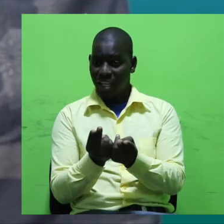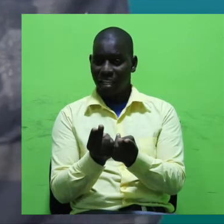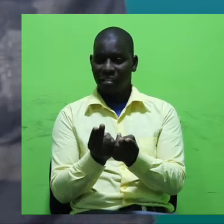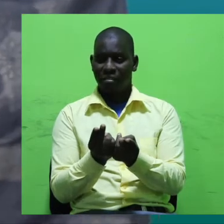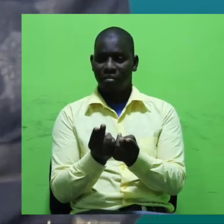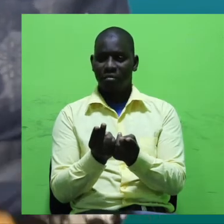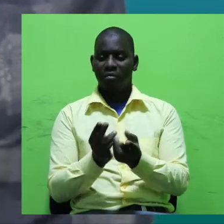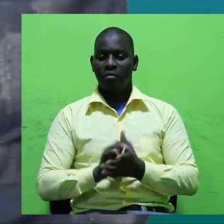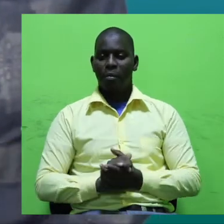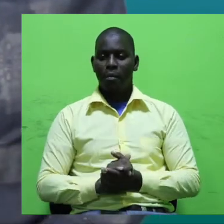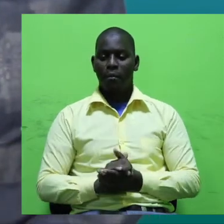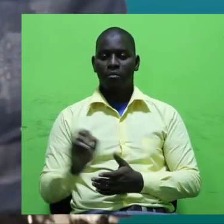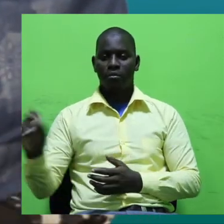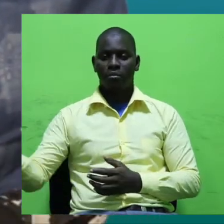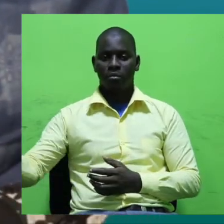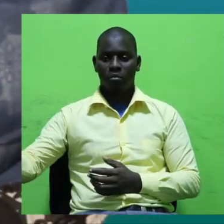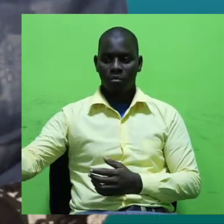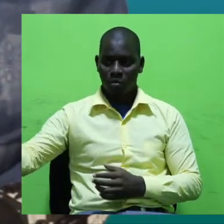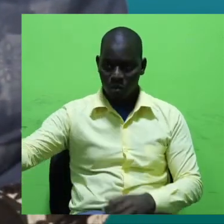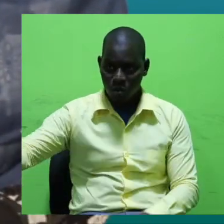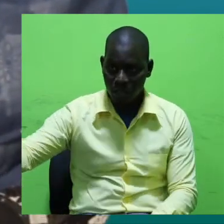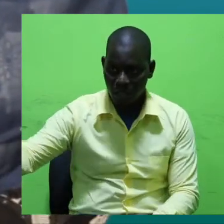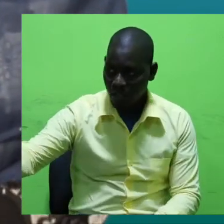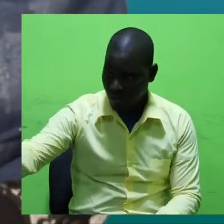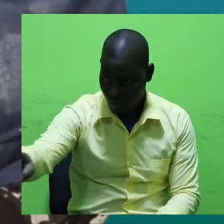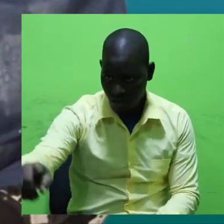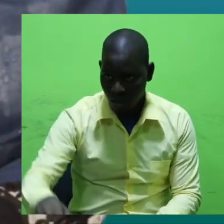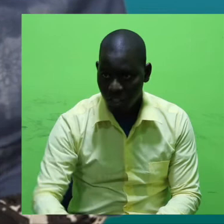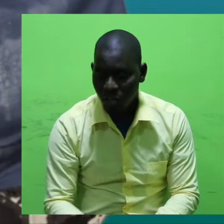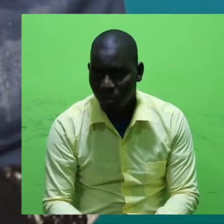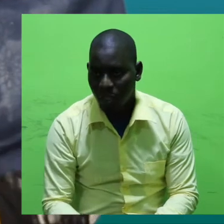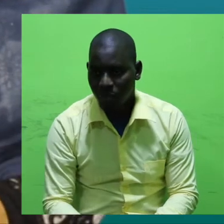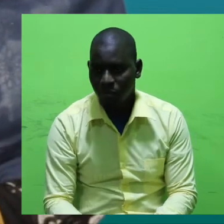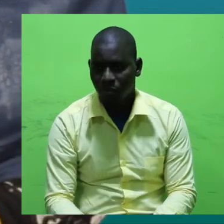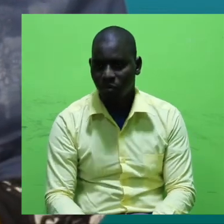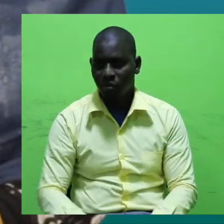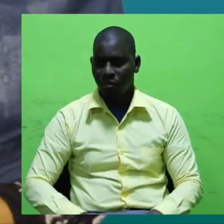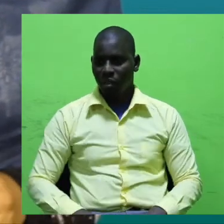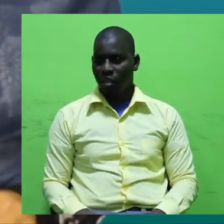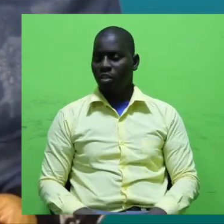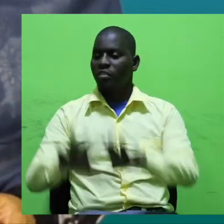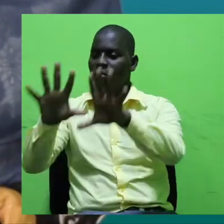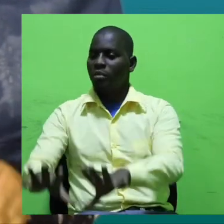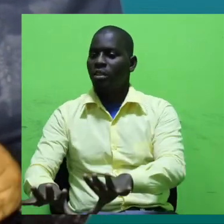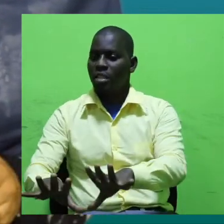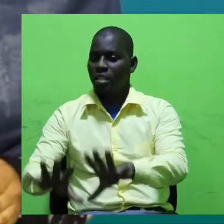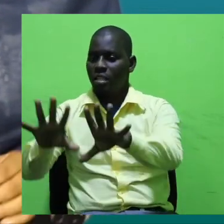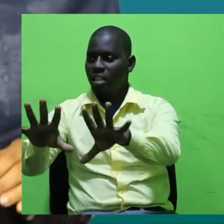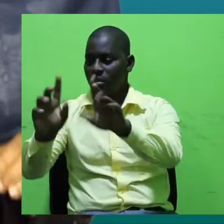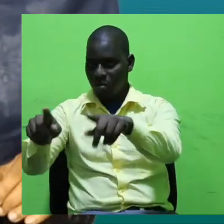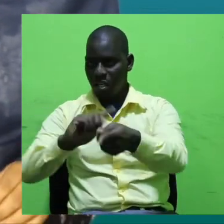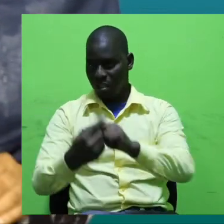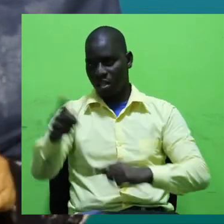Now degrees Celsius to Kelvin conversion. Temperature in Kelvin, K, is equal to the temperature